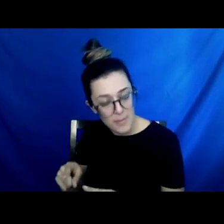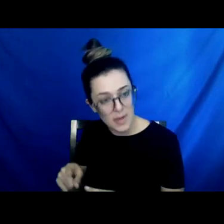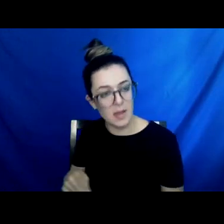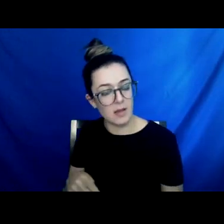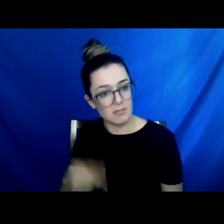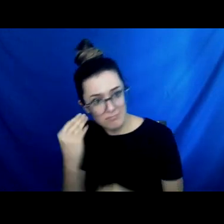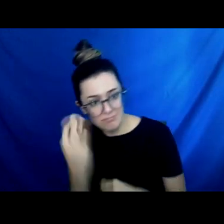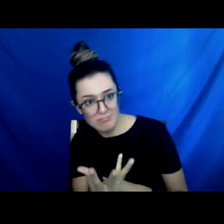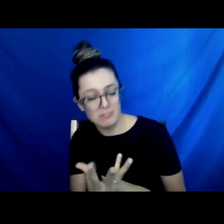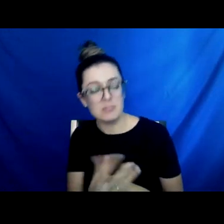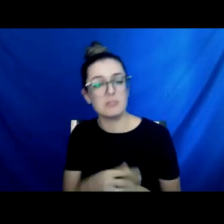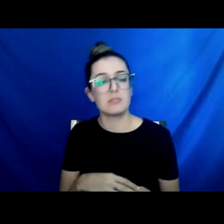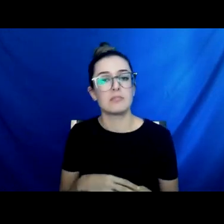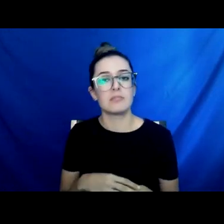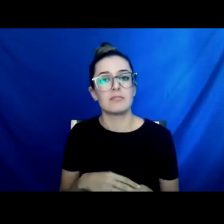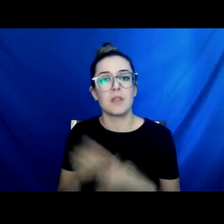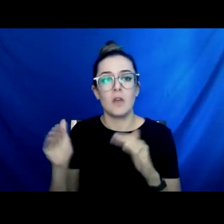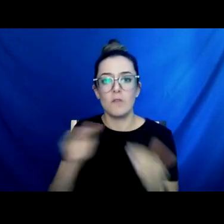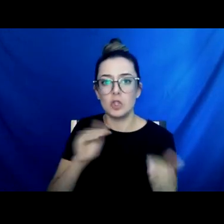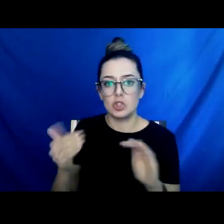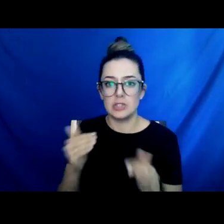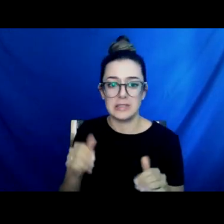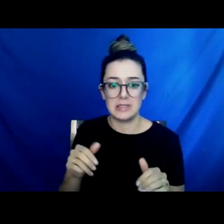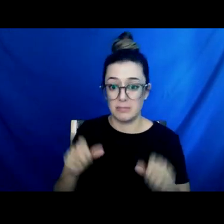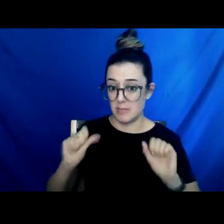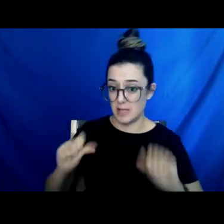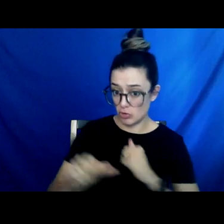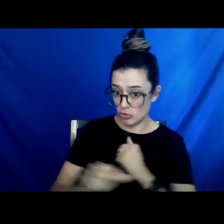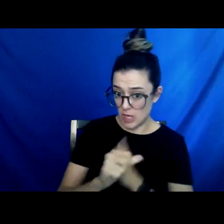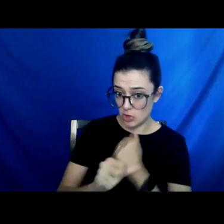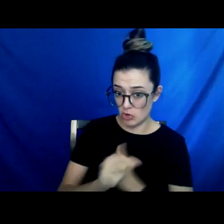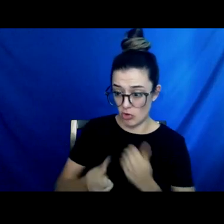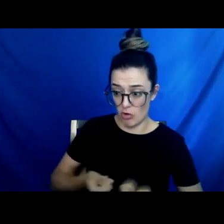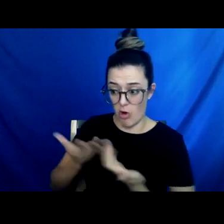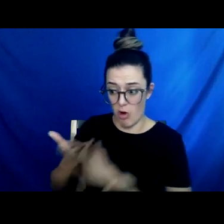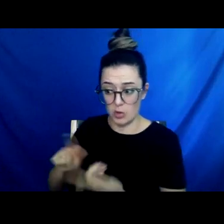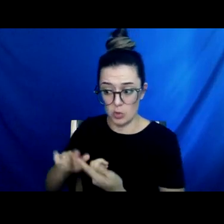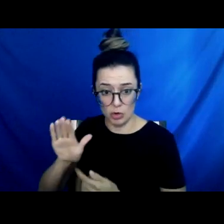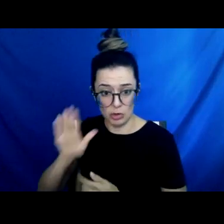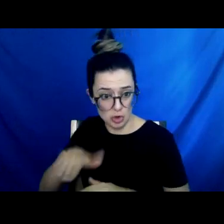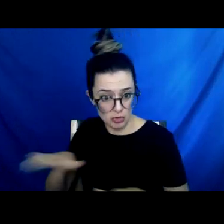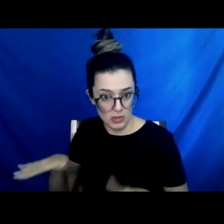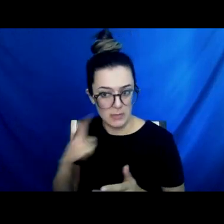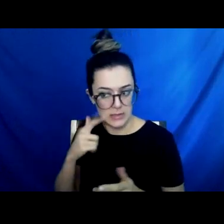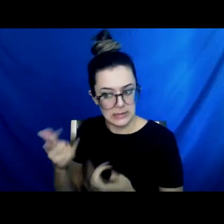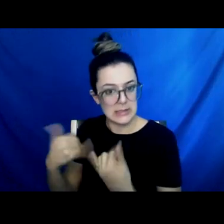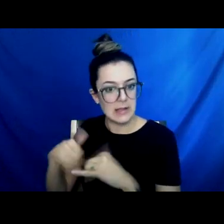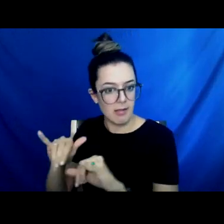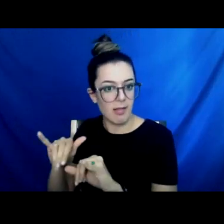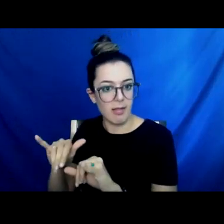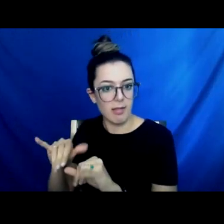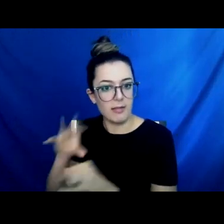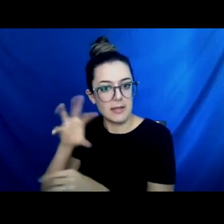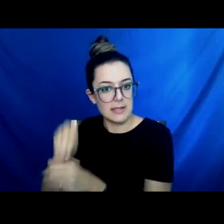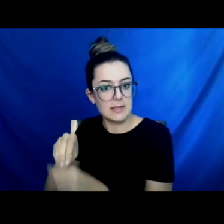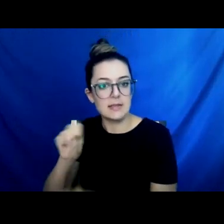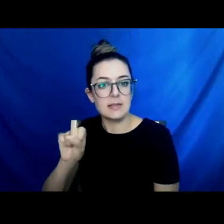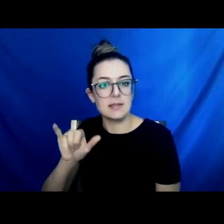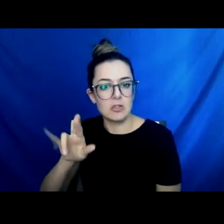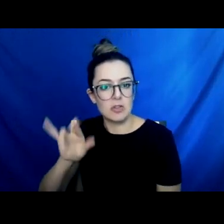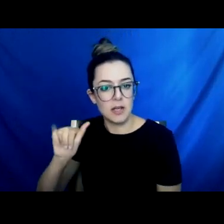them, versus the danger potentially to her own children because they're still inside Syria. So I had to think about that a